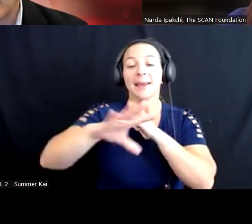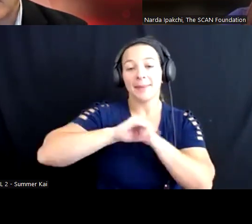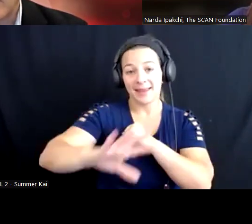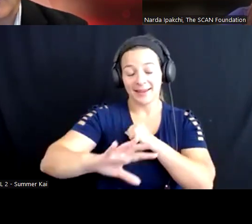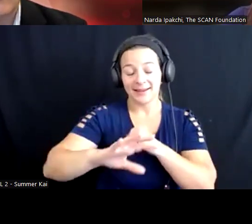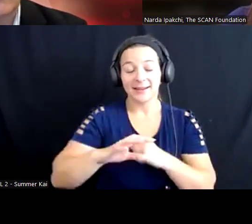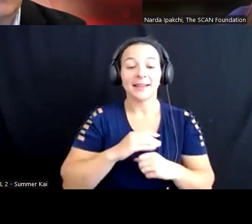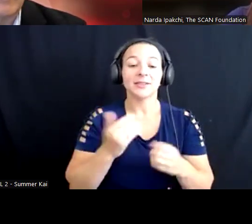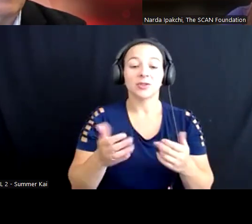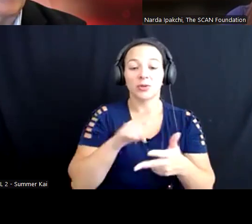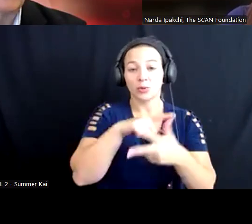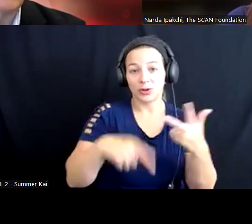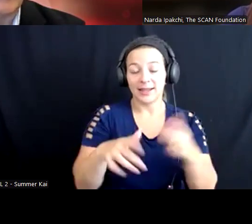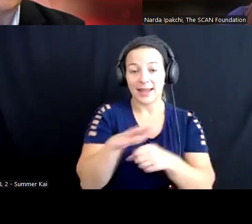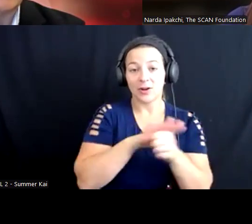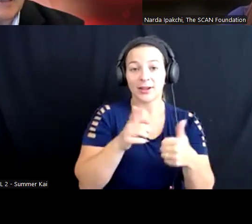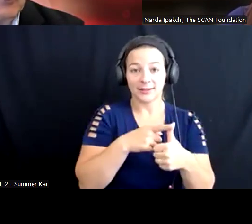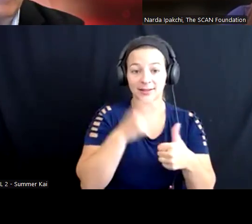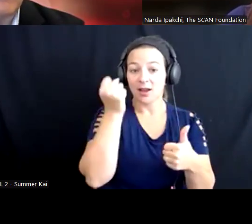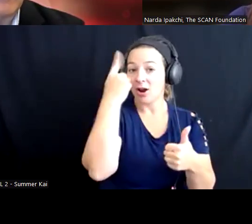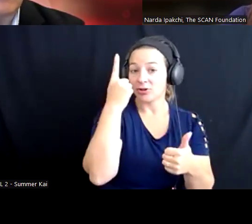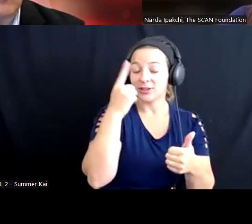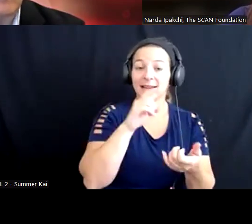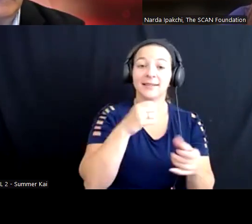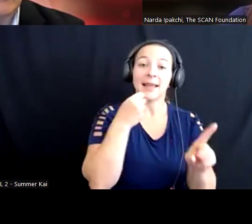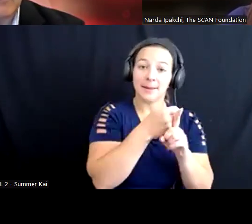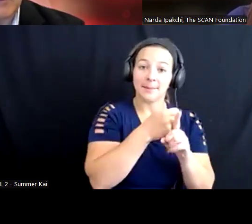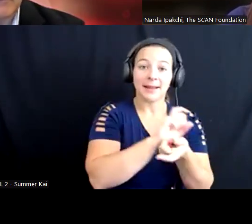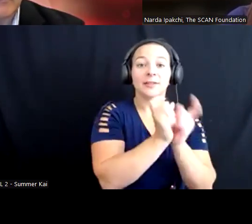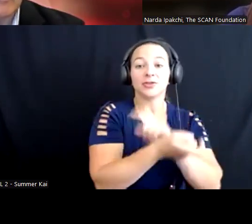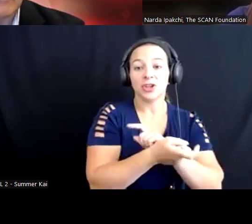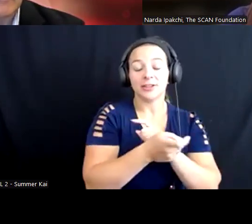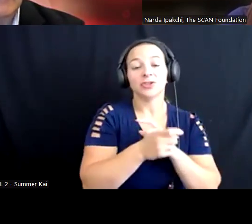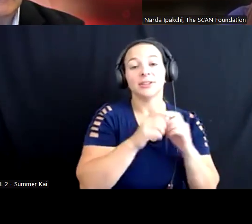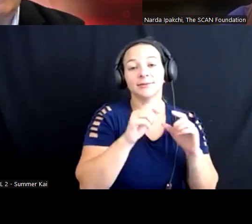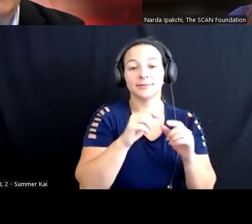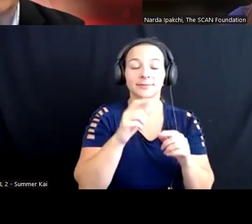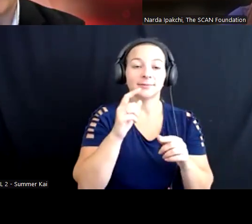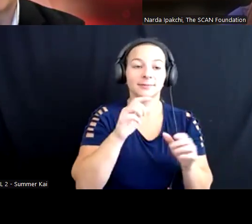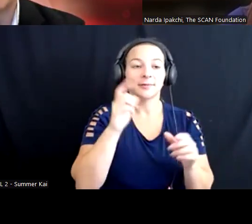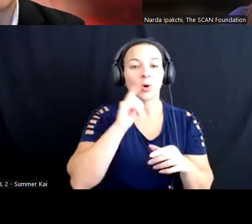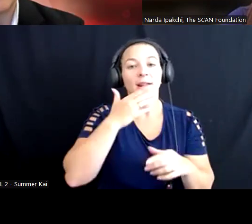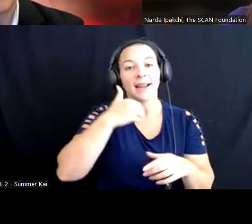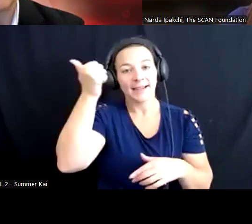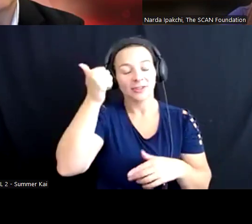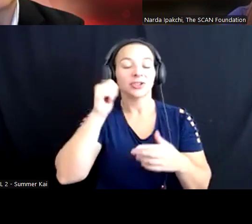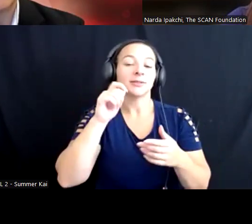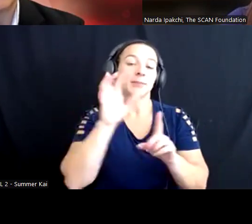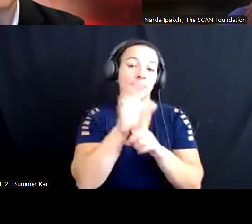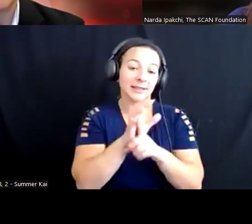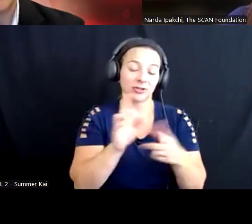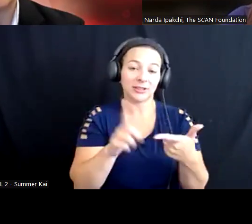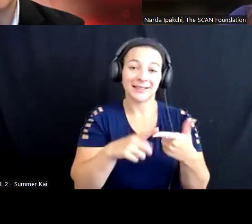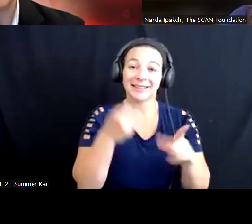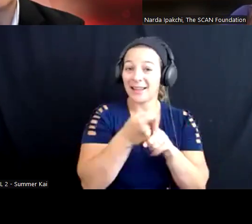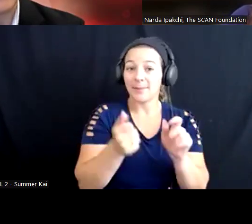areas. Understanding the impact of changing demographics for an aging population, the impact of the high cost in